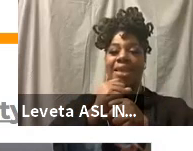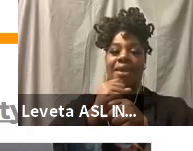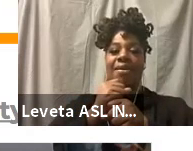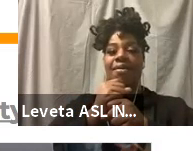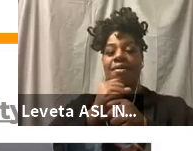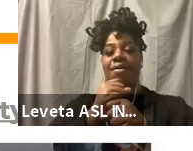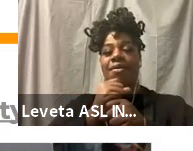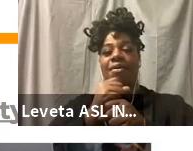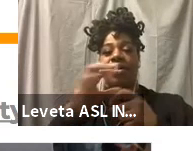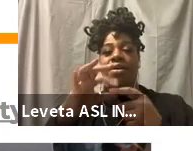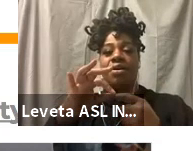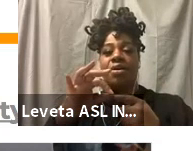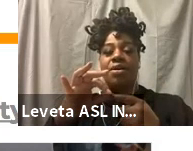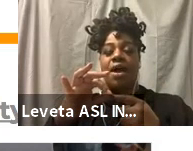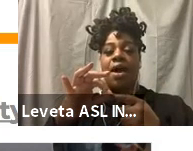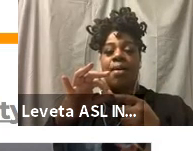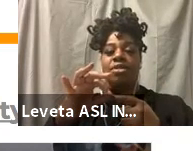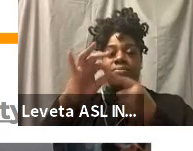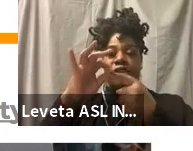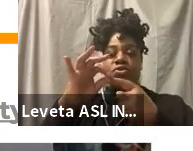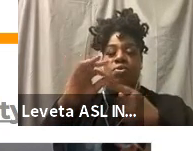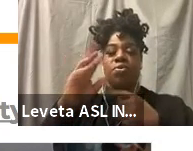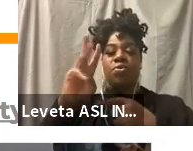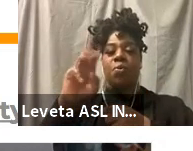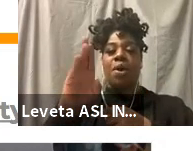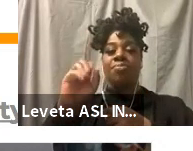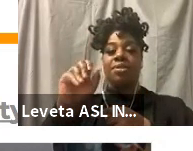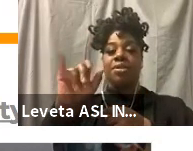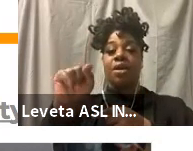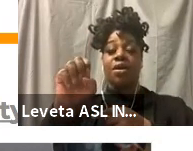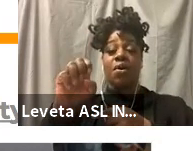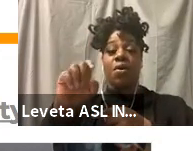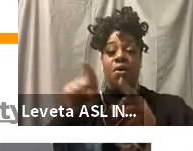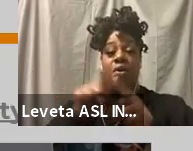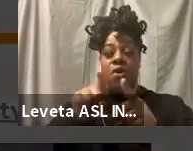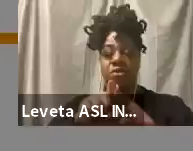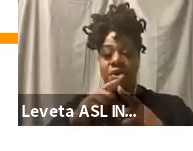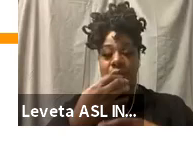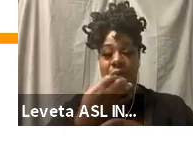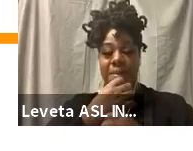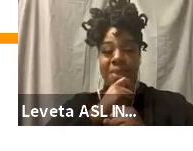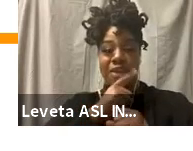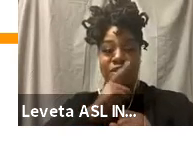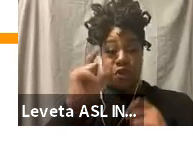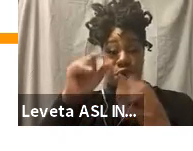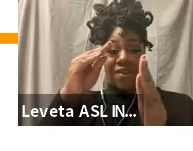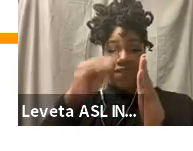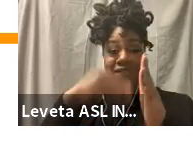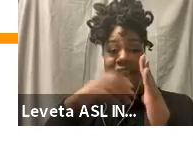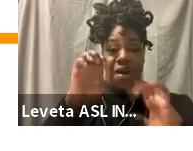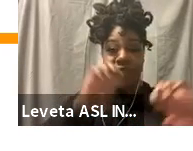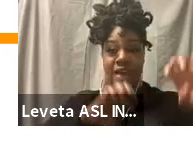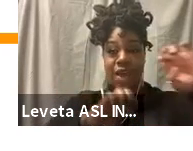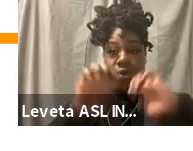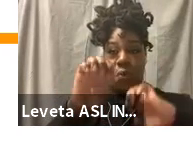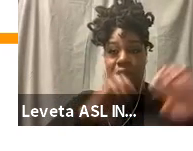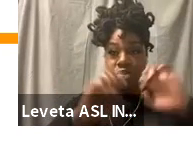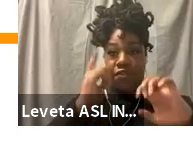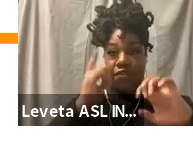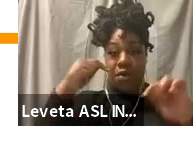also, we just want to make sure that people know that they can fill out an evaluation for our